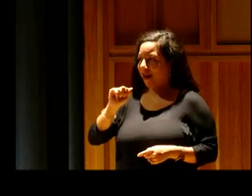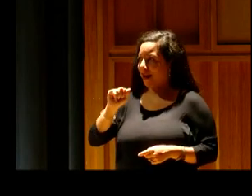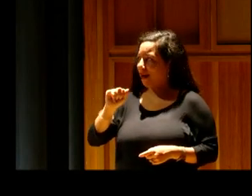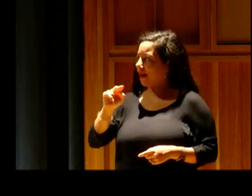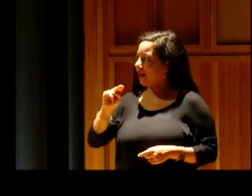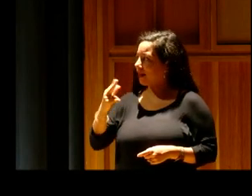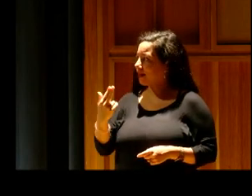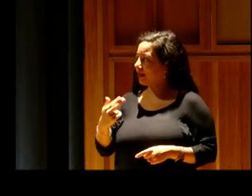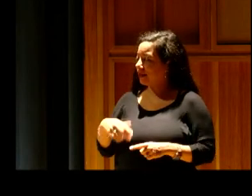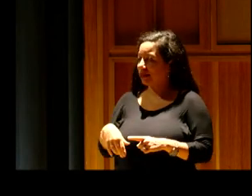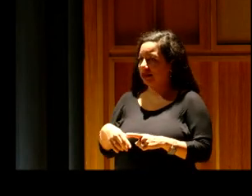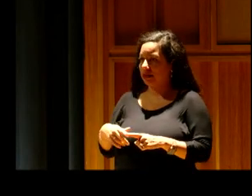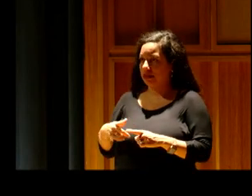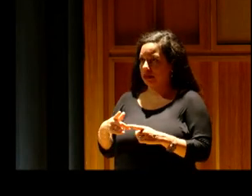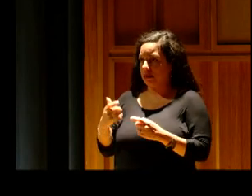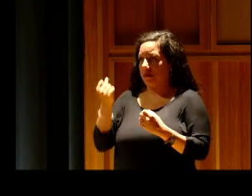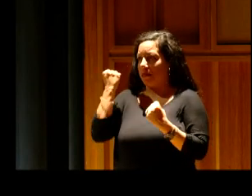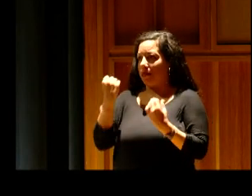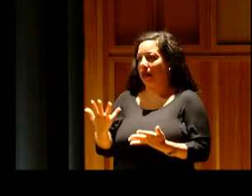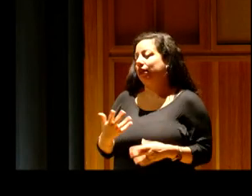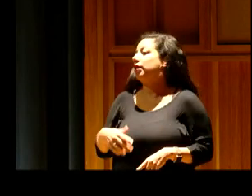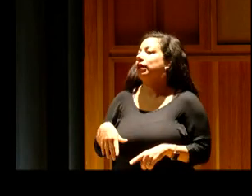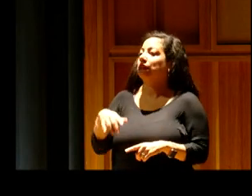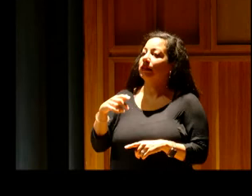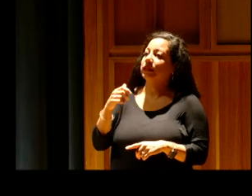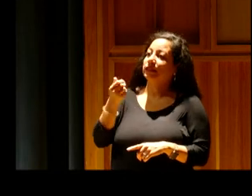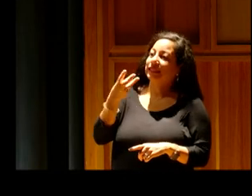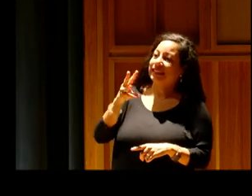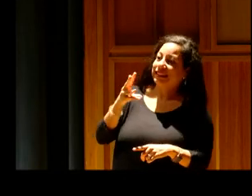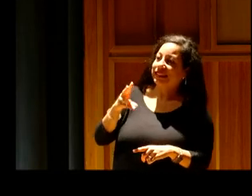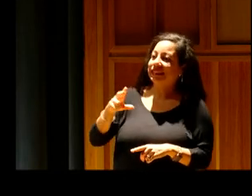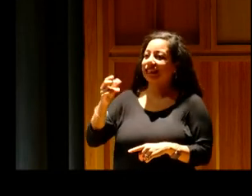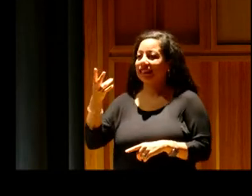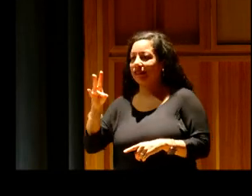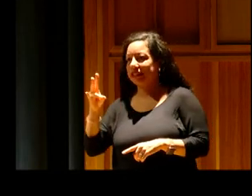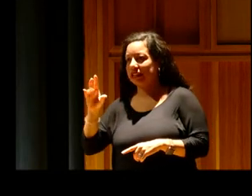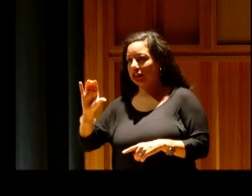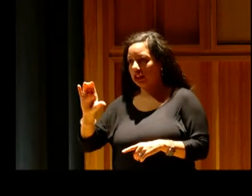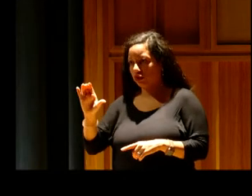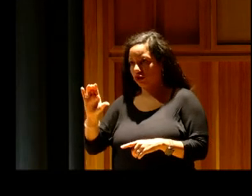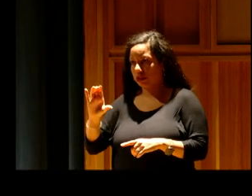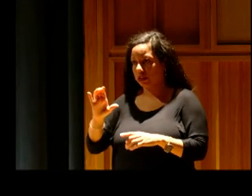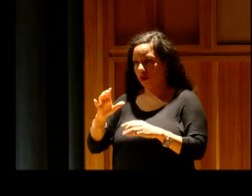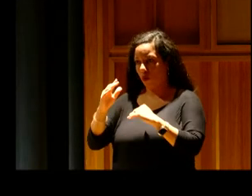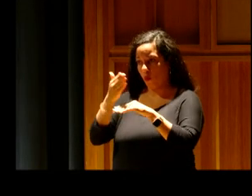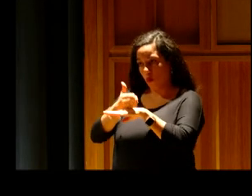and 17th century wooden buildings in Vietnam.